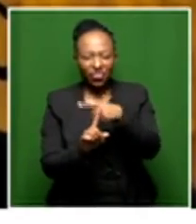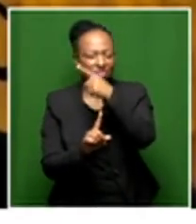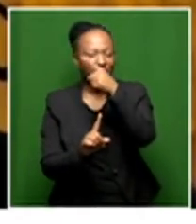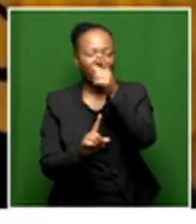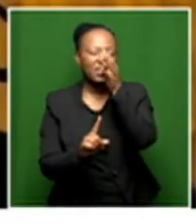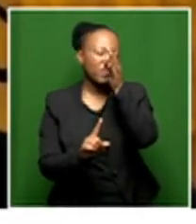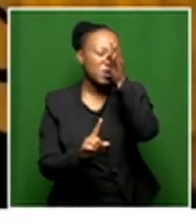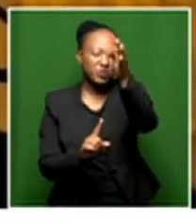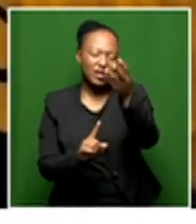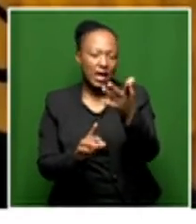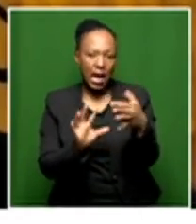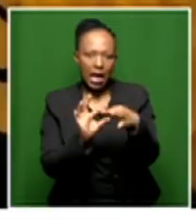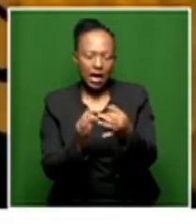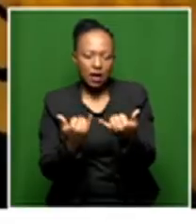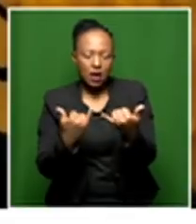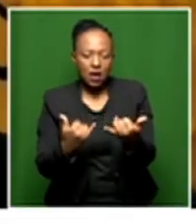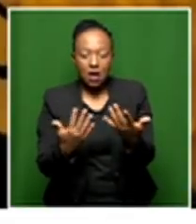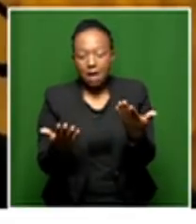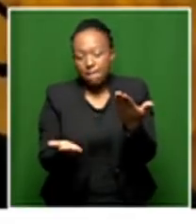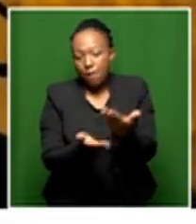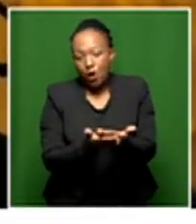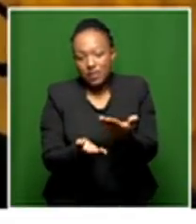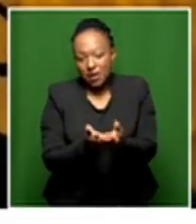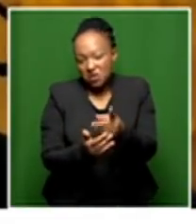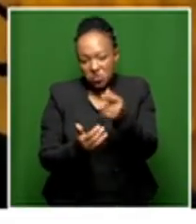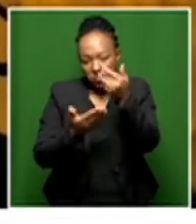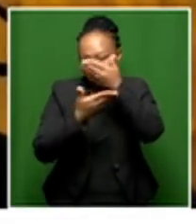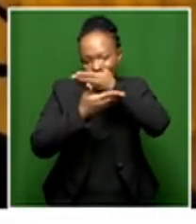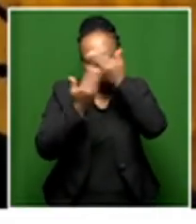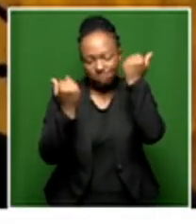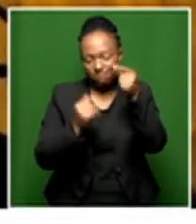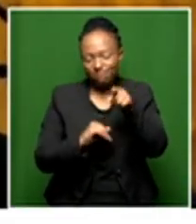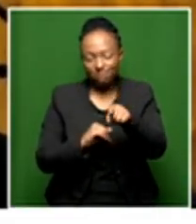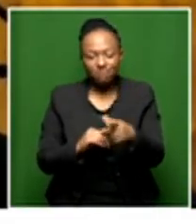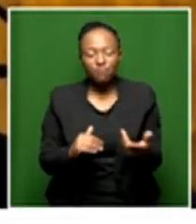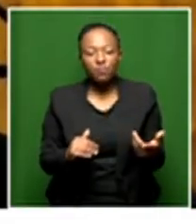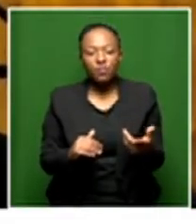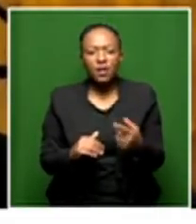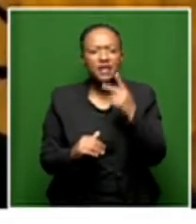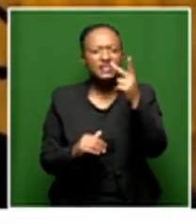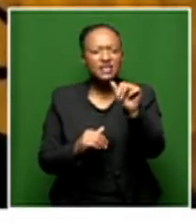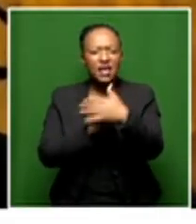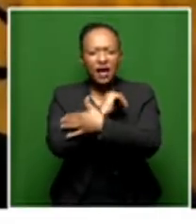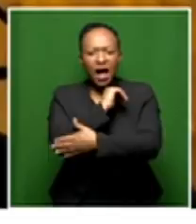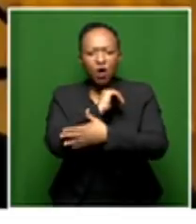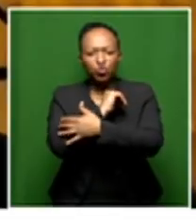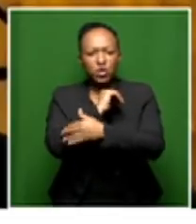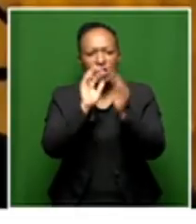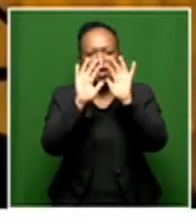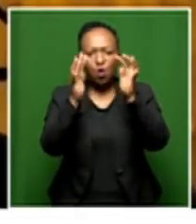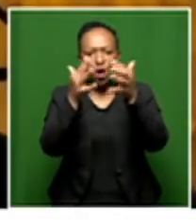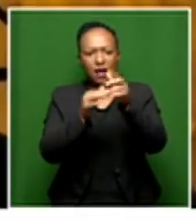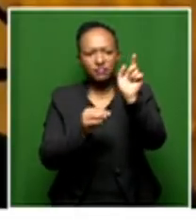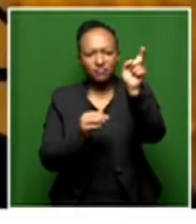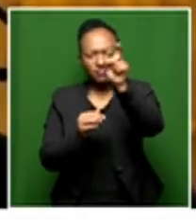future, and this may not necessarily be your field of expertise, but I see that some countries around the world are now starting to